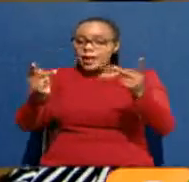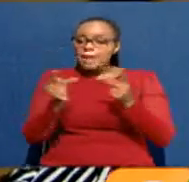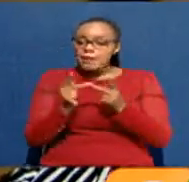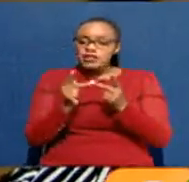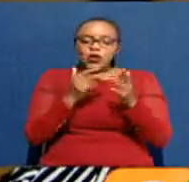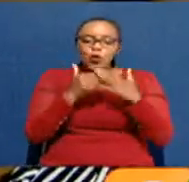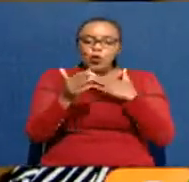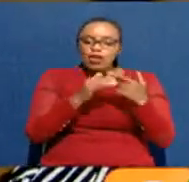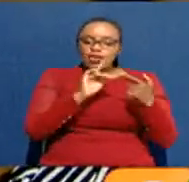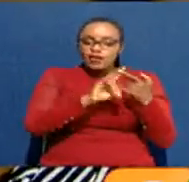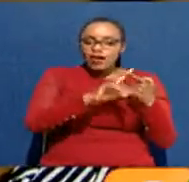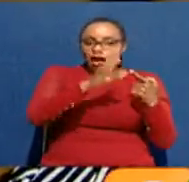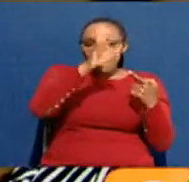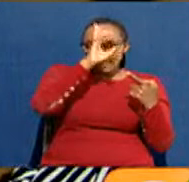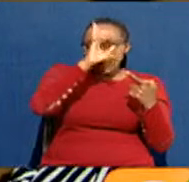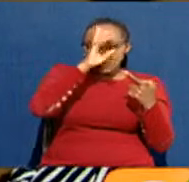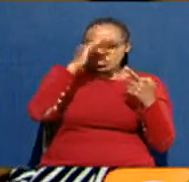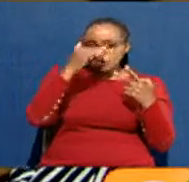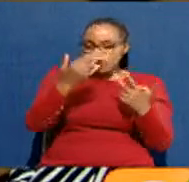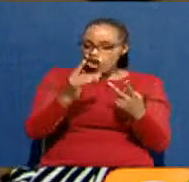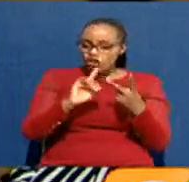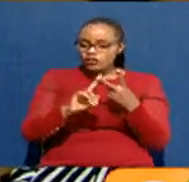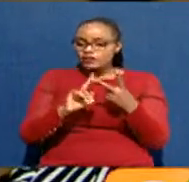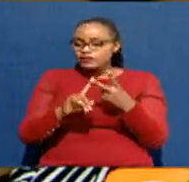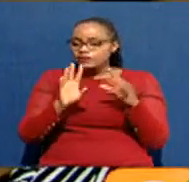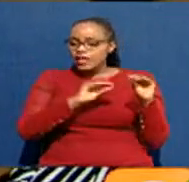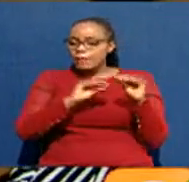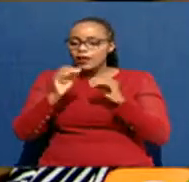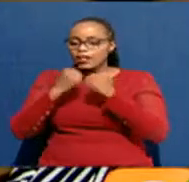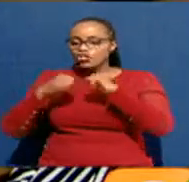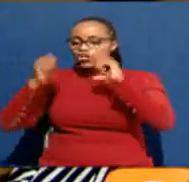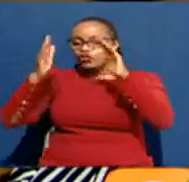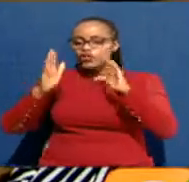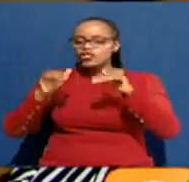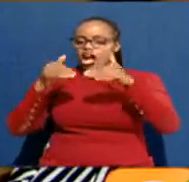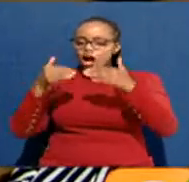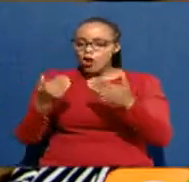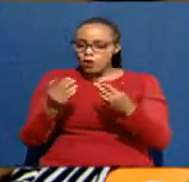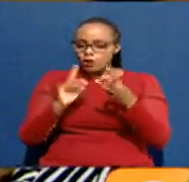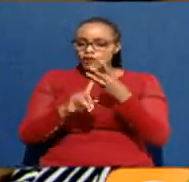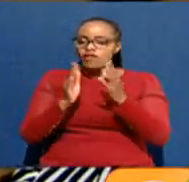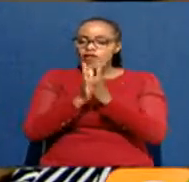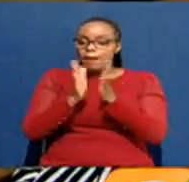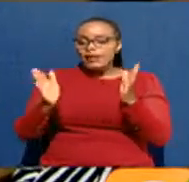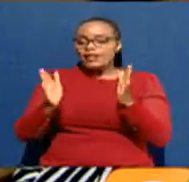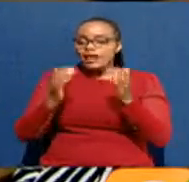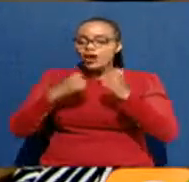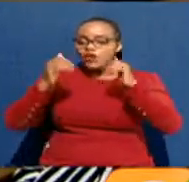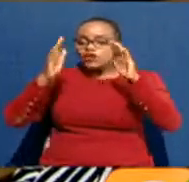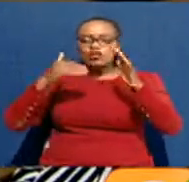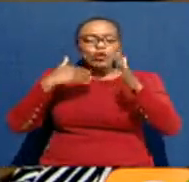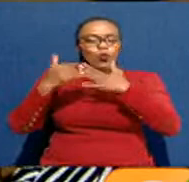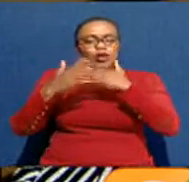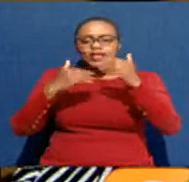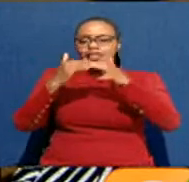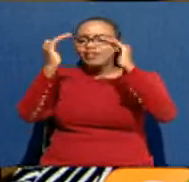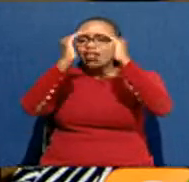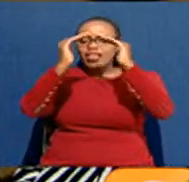whether he's a police officer, whether he's an immigration officer, whether he's a public official of whatever